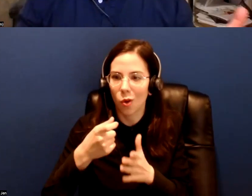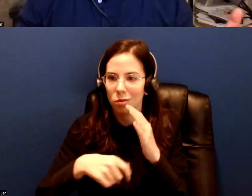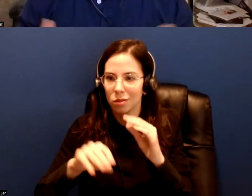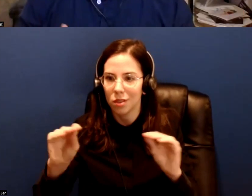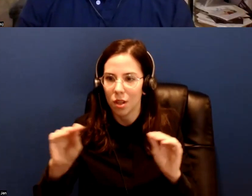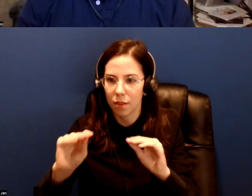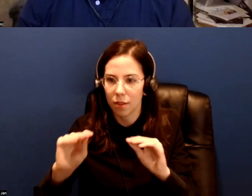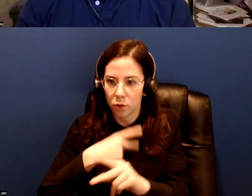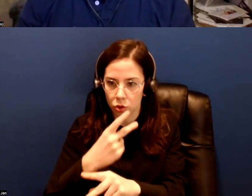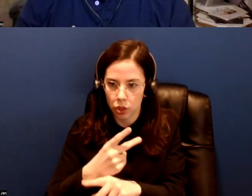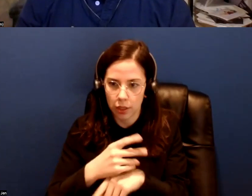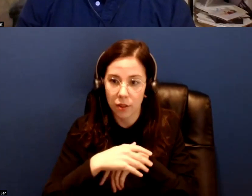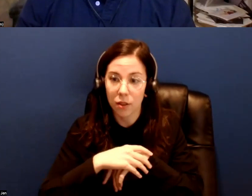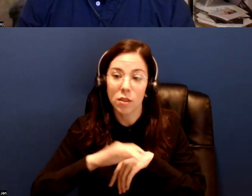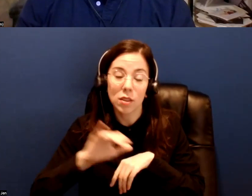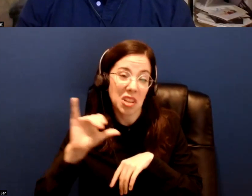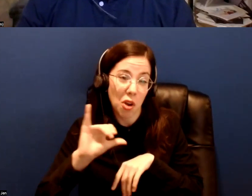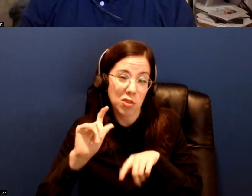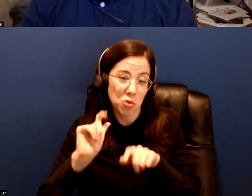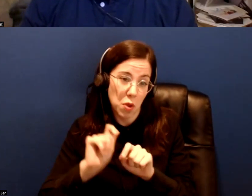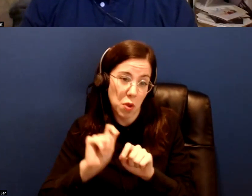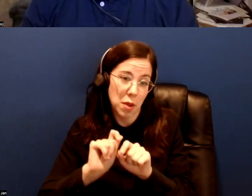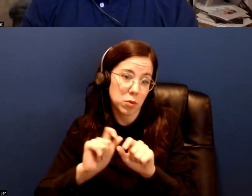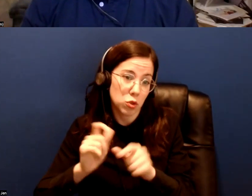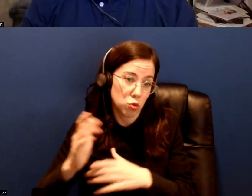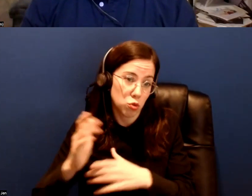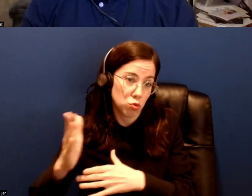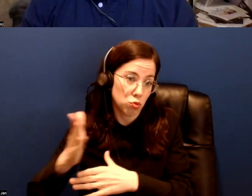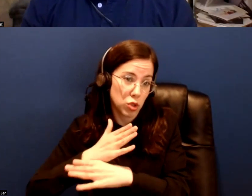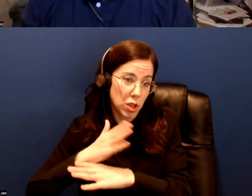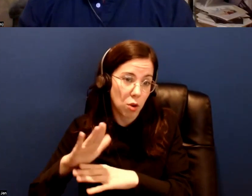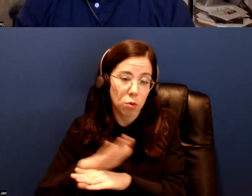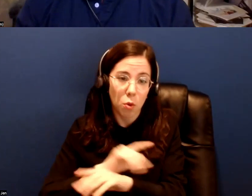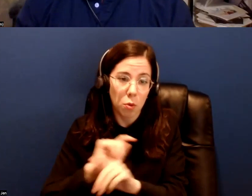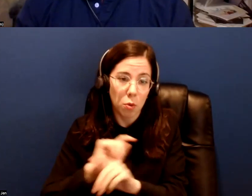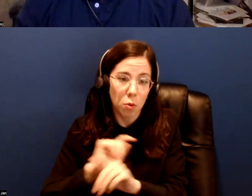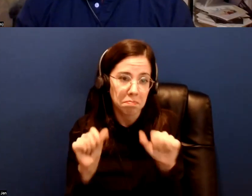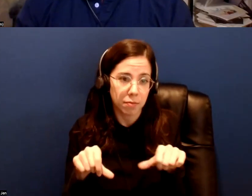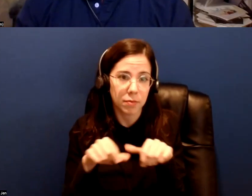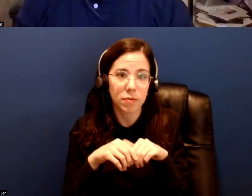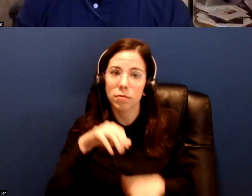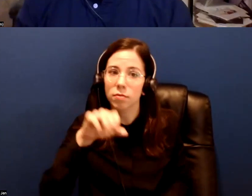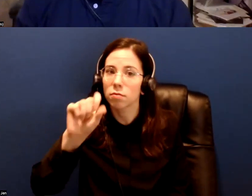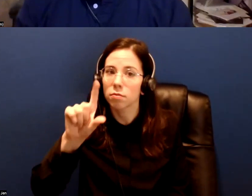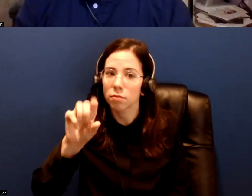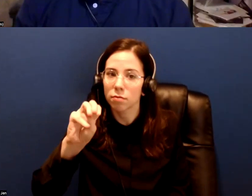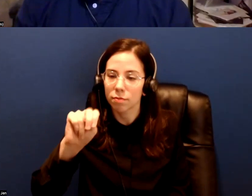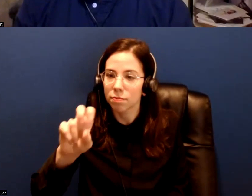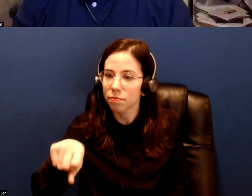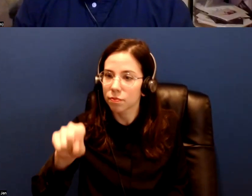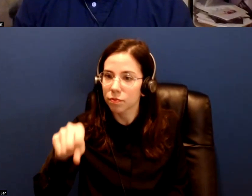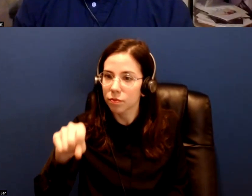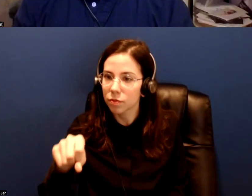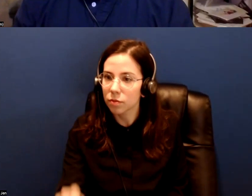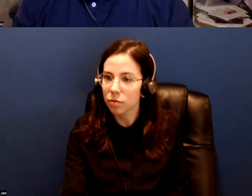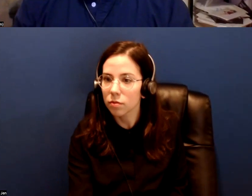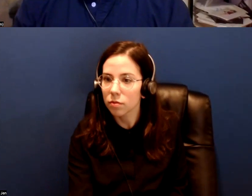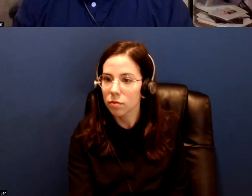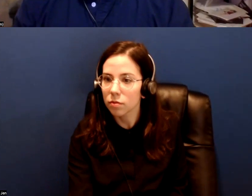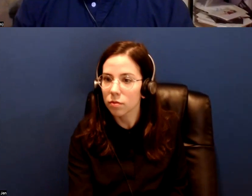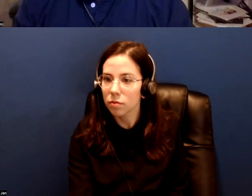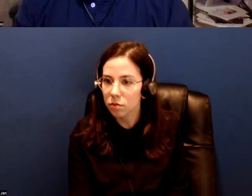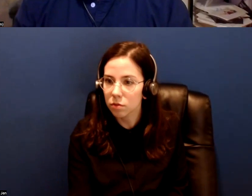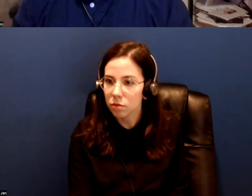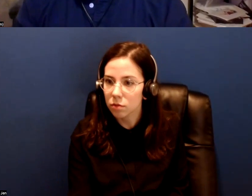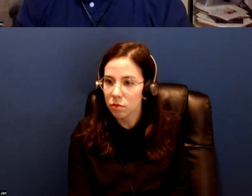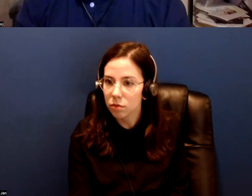also possible to share with a larger team. Mhm. Um, wait, I